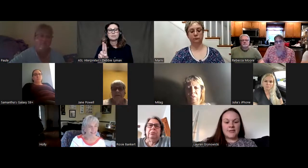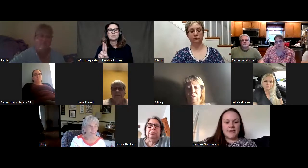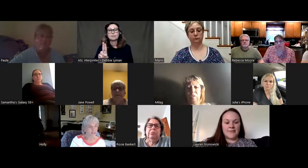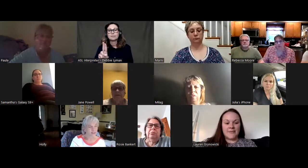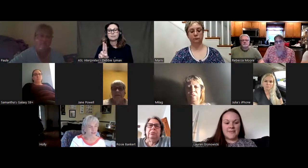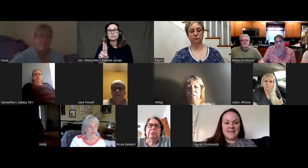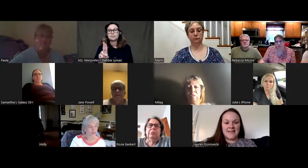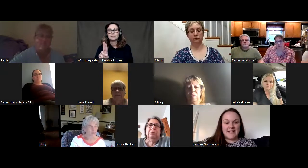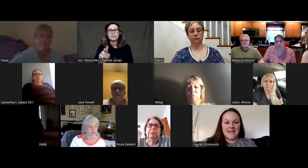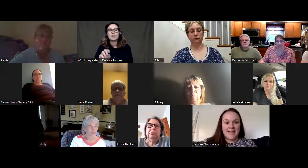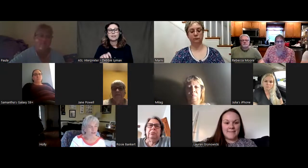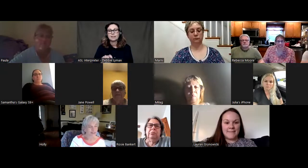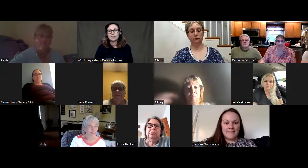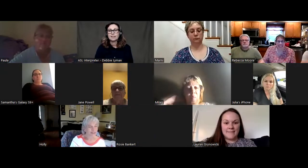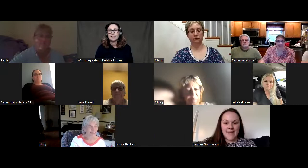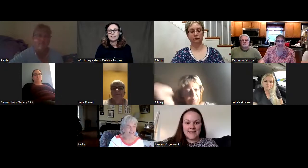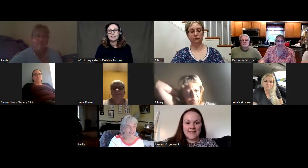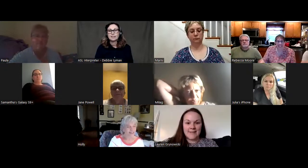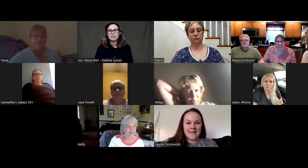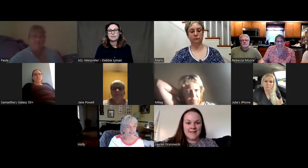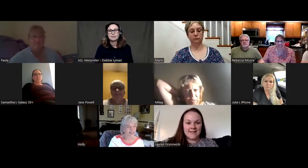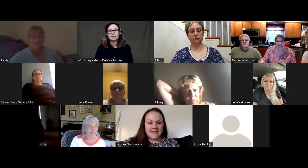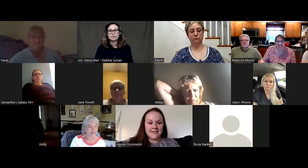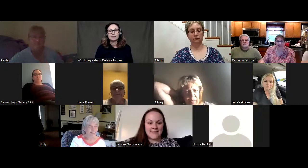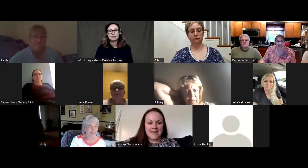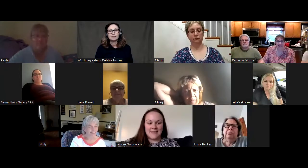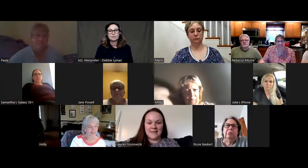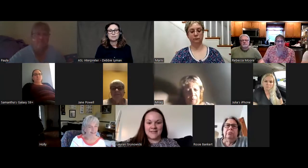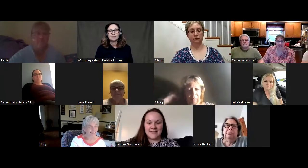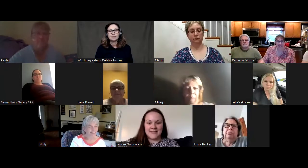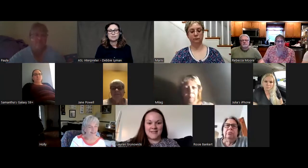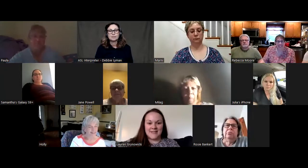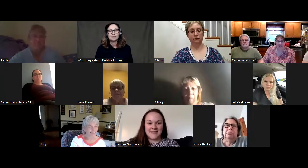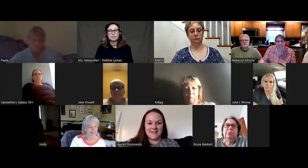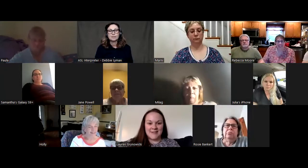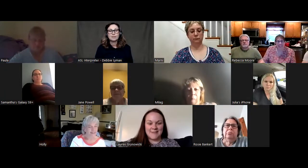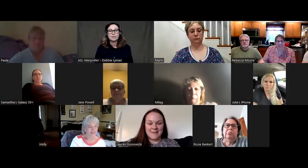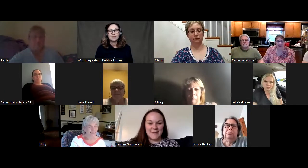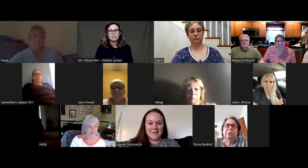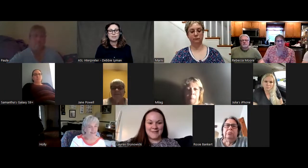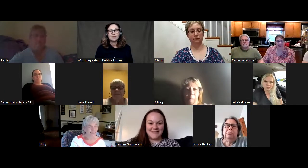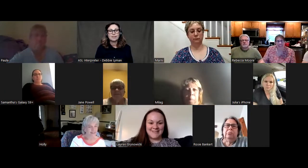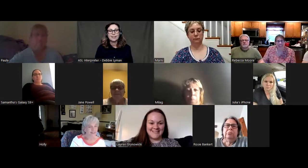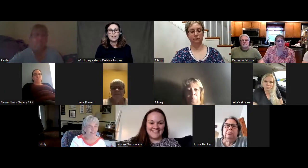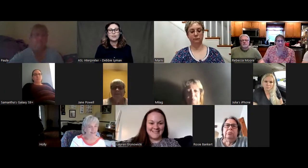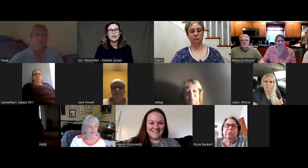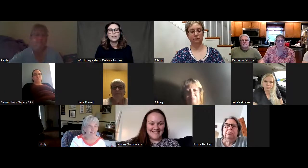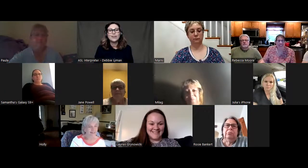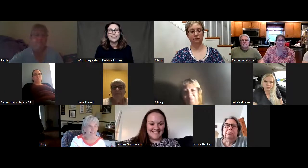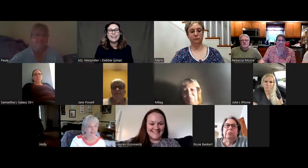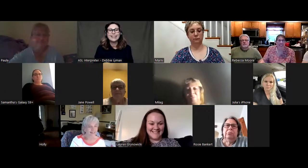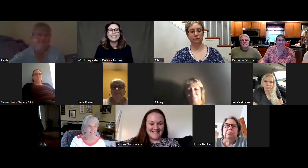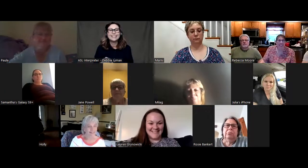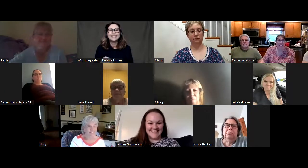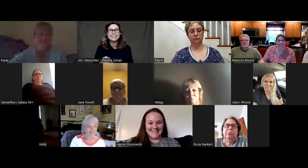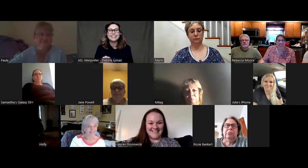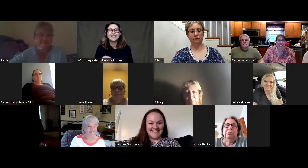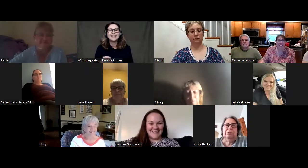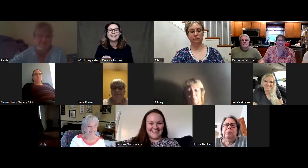Can you start from the beginning? I had somebody else as the main person on my screen, so you went small. Oh, no.